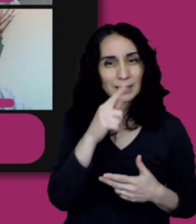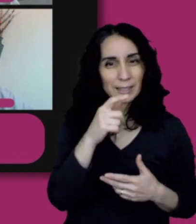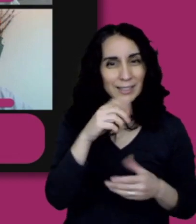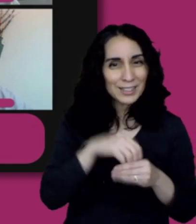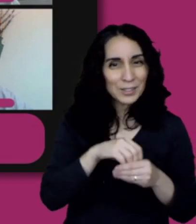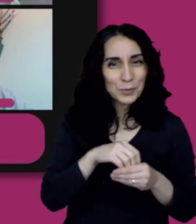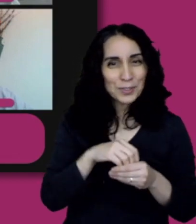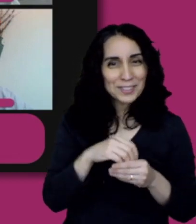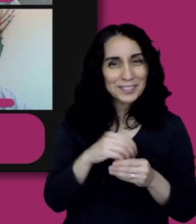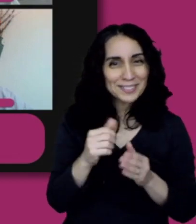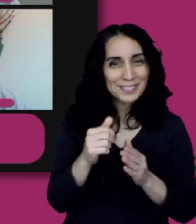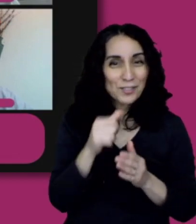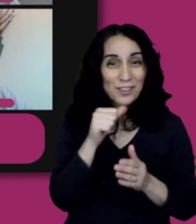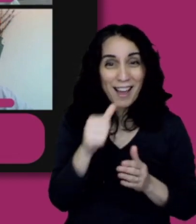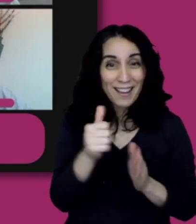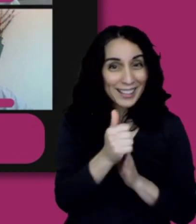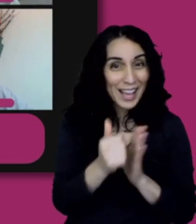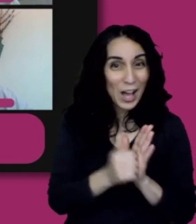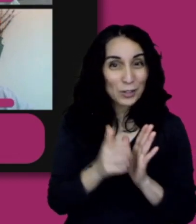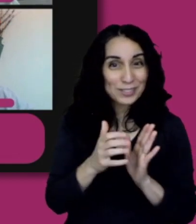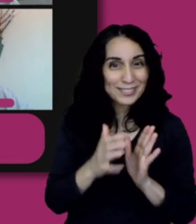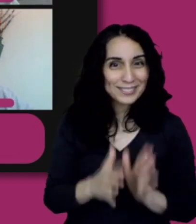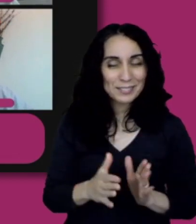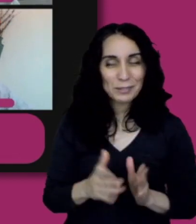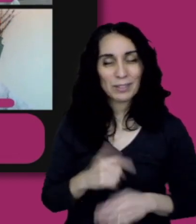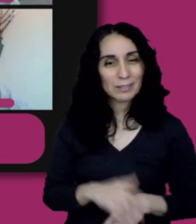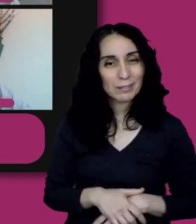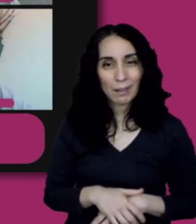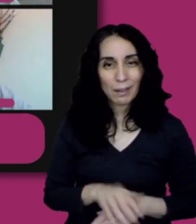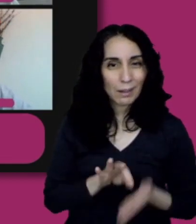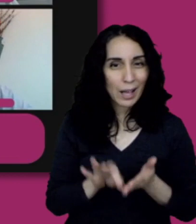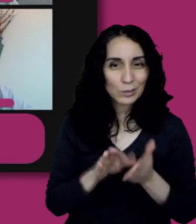not into accounting usually rolls their eyes.